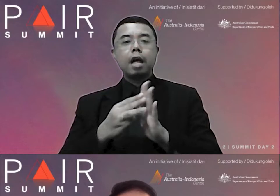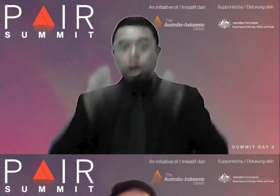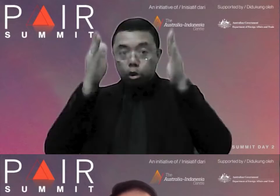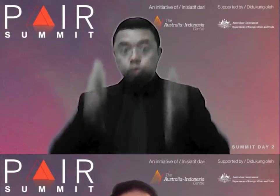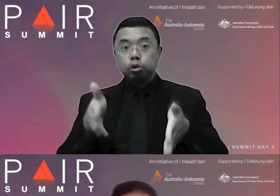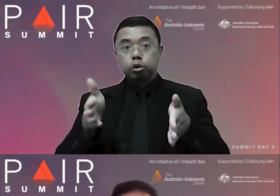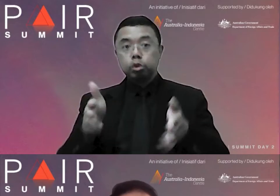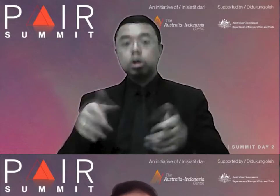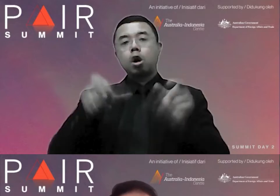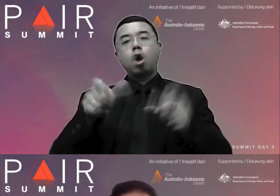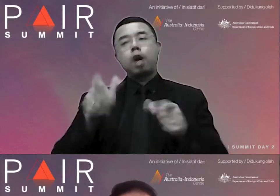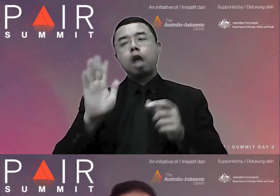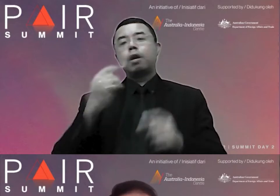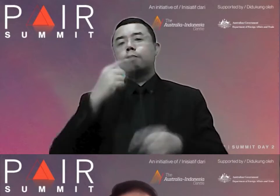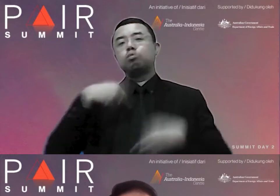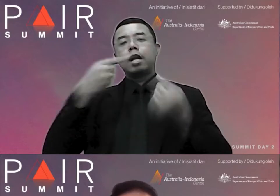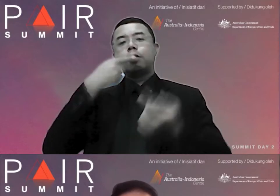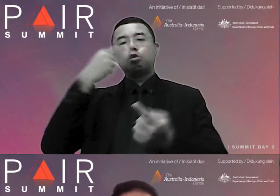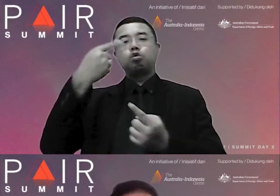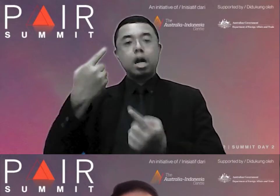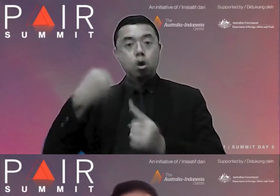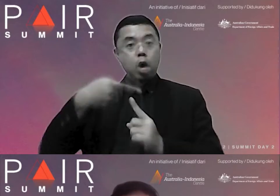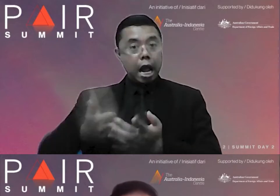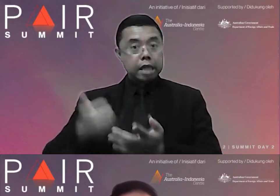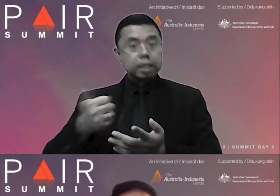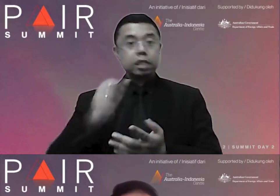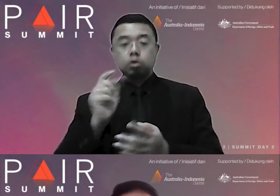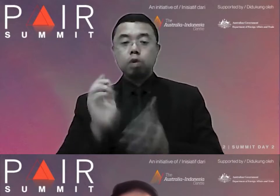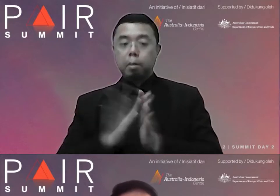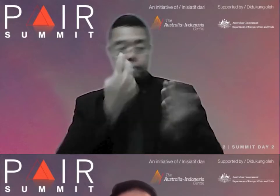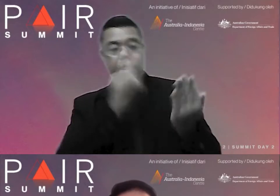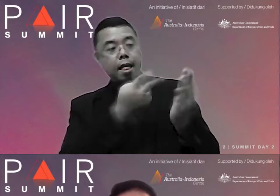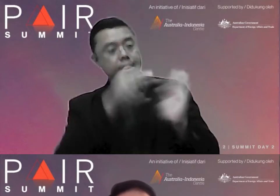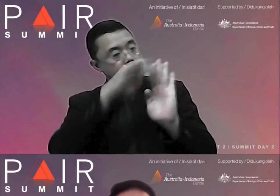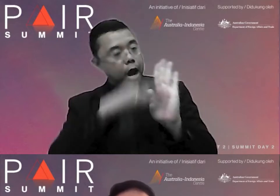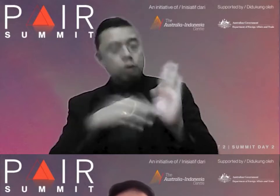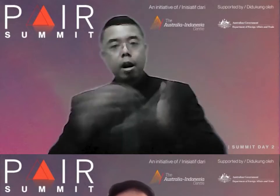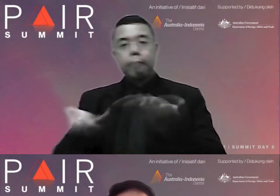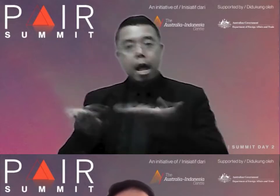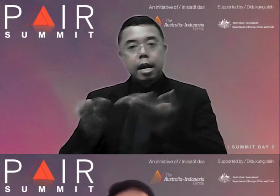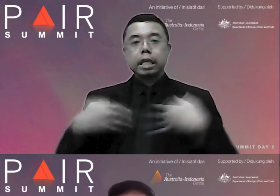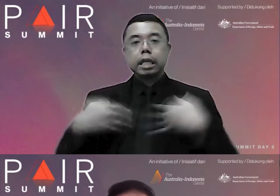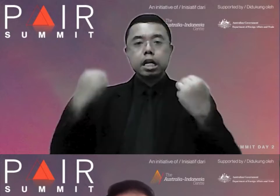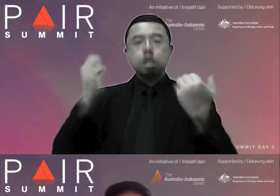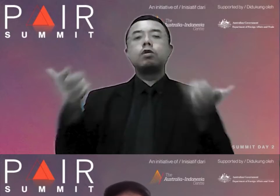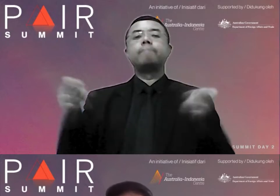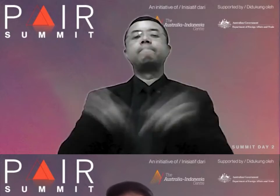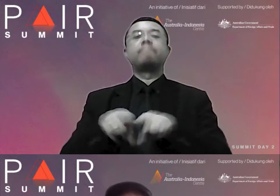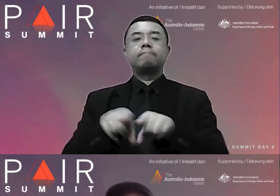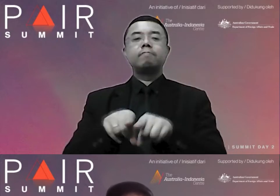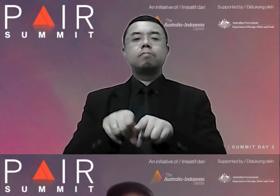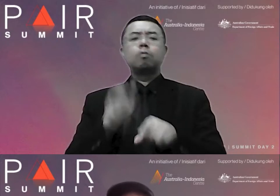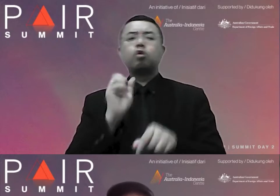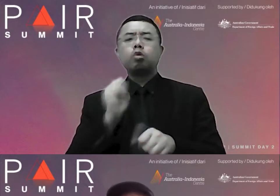sure that the procedure, the policy of healthcare, of health and safety in the hospital will be adhered to by staff